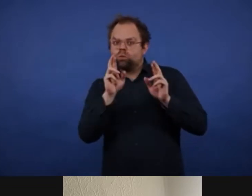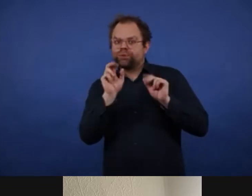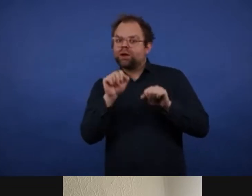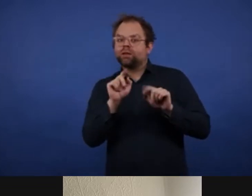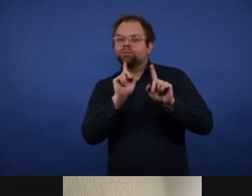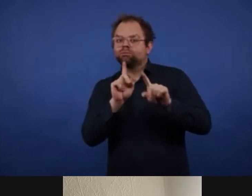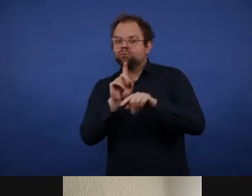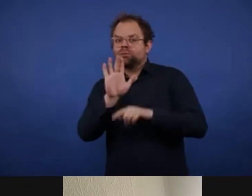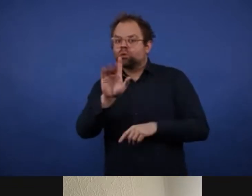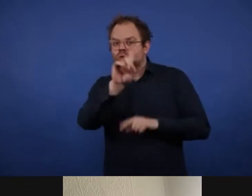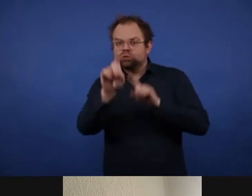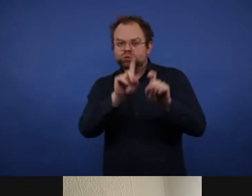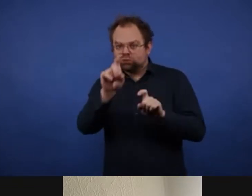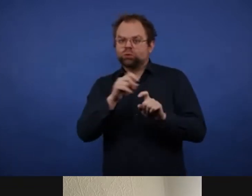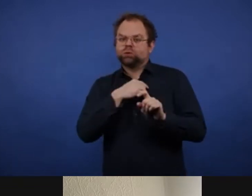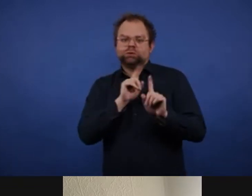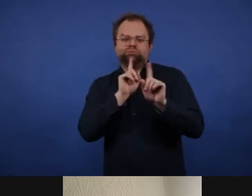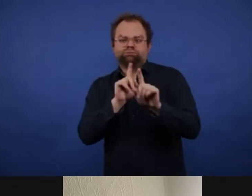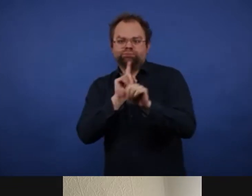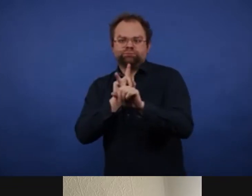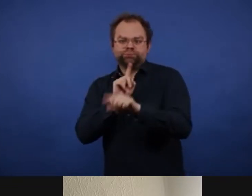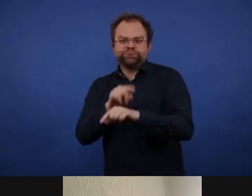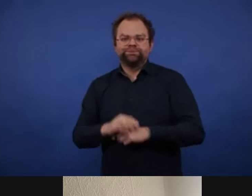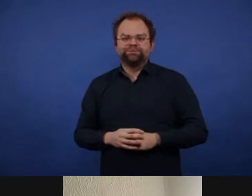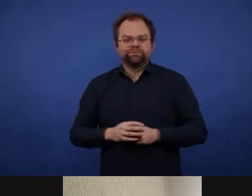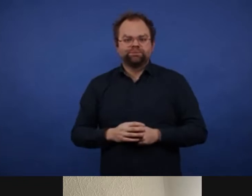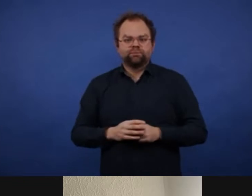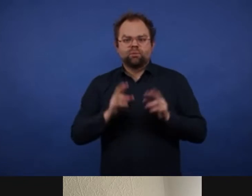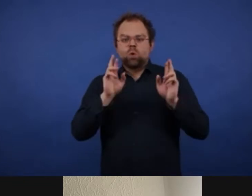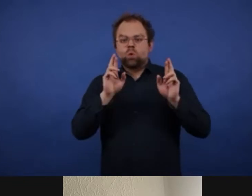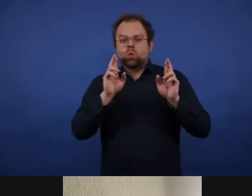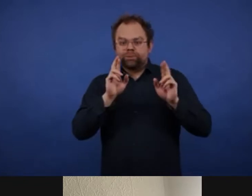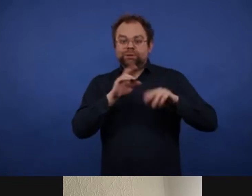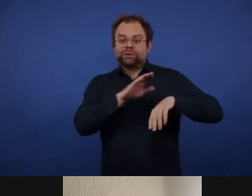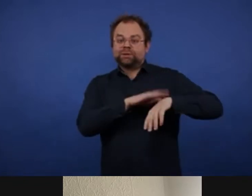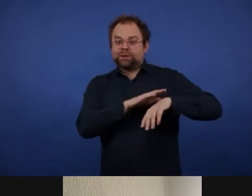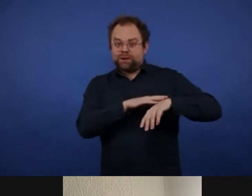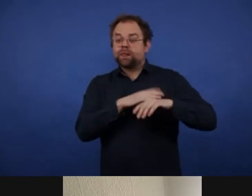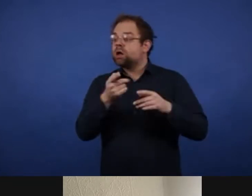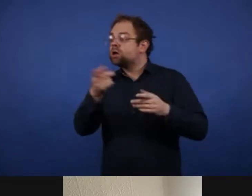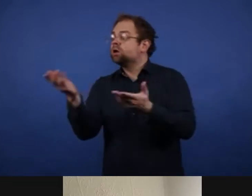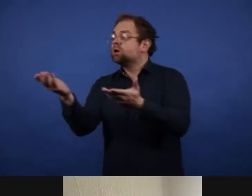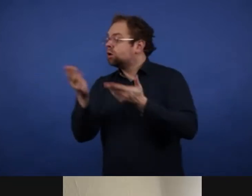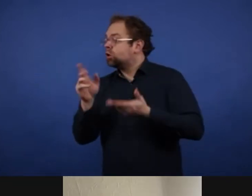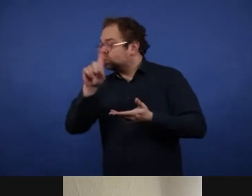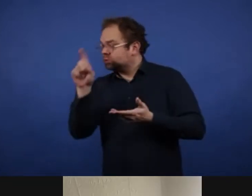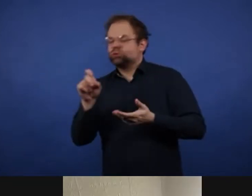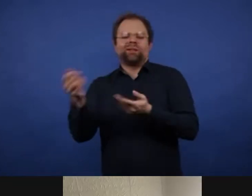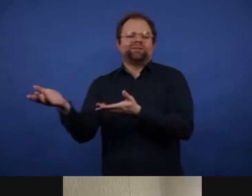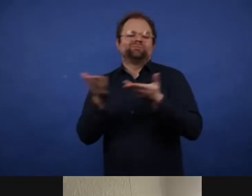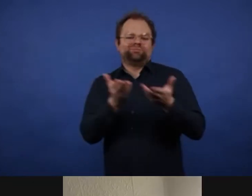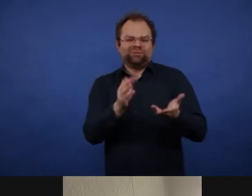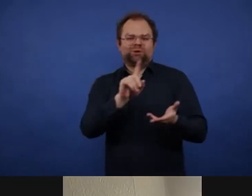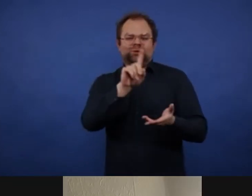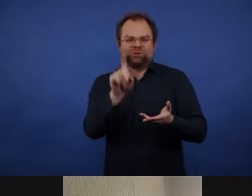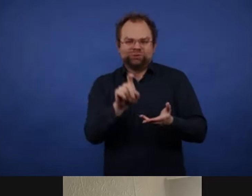the limitation of the platform. Where time is an issue, priority will be given to live answering questions that are